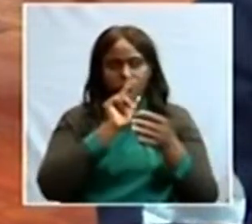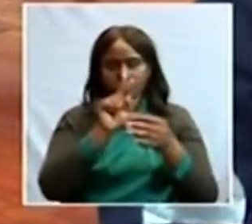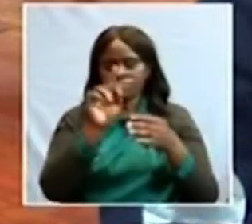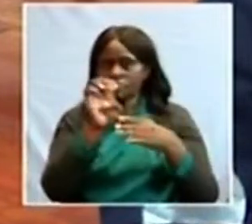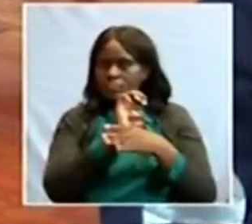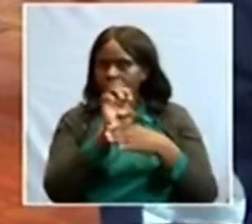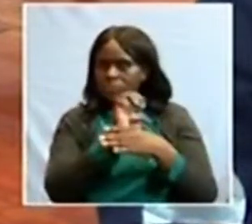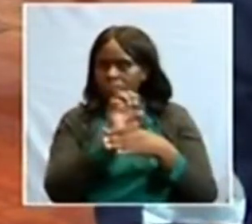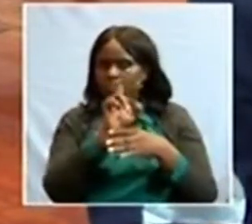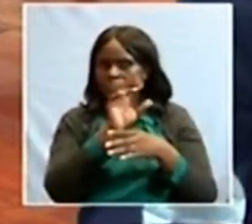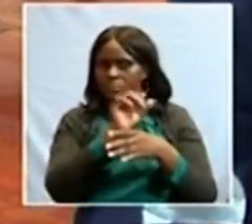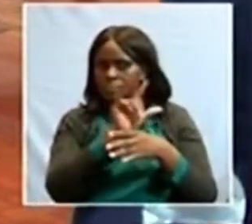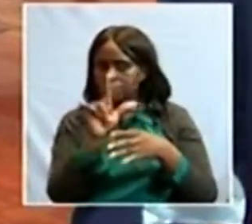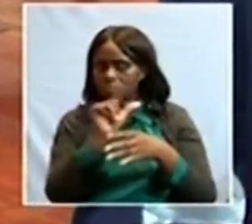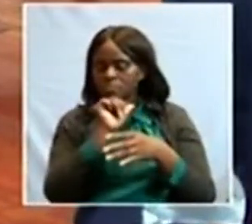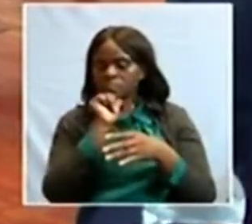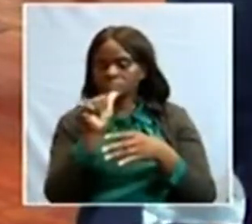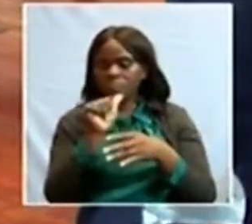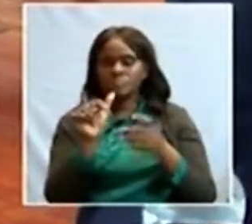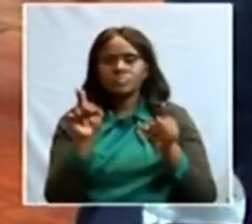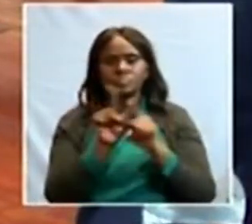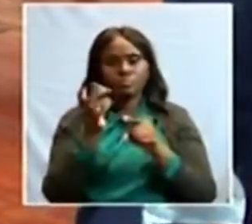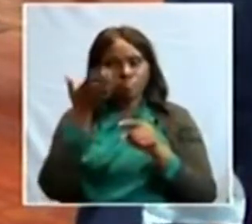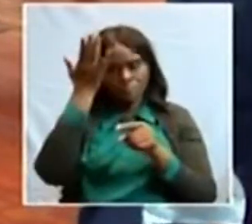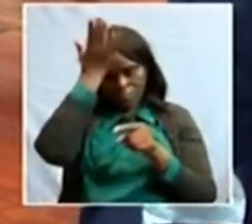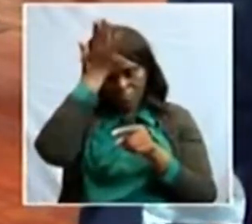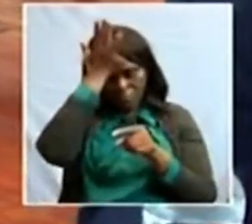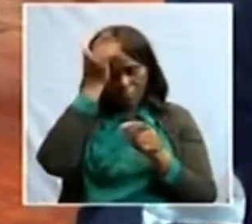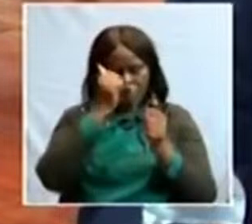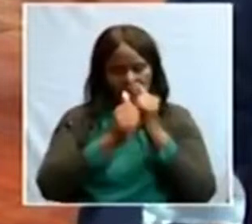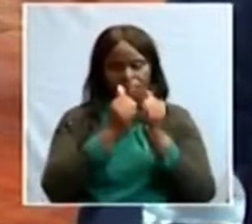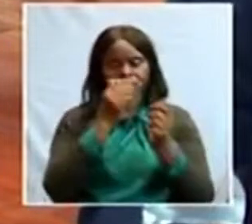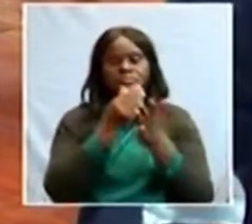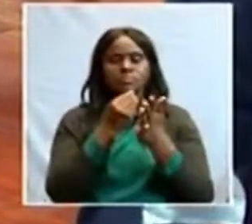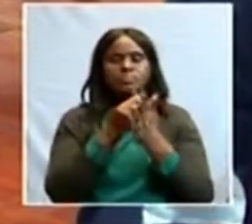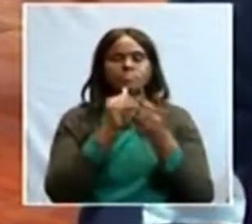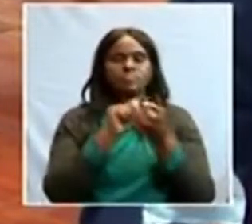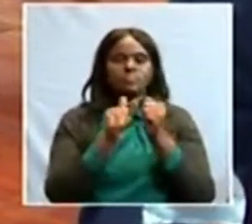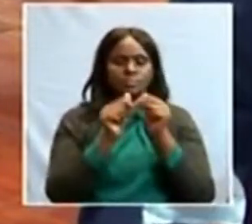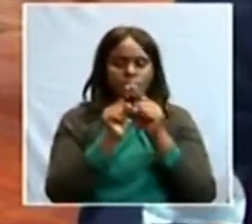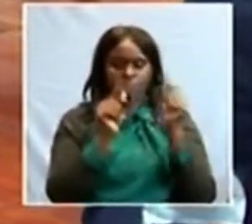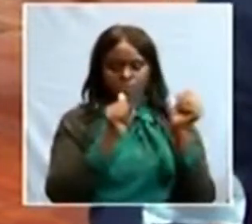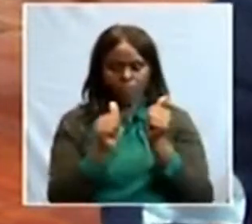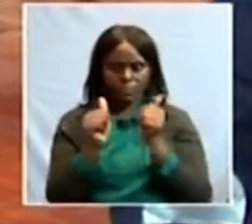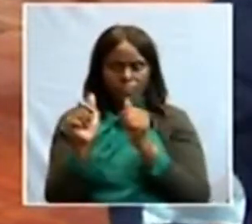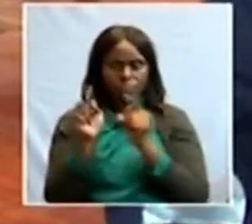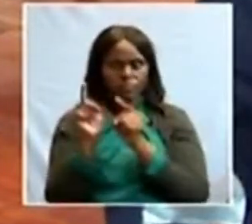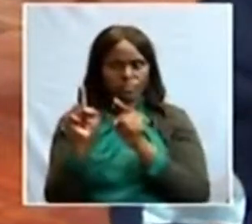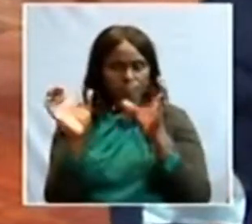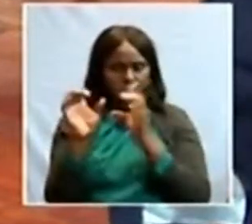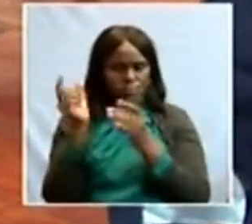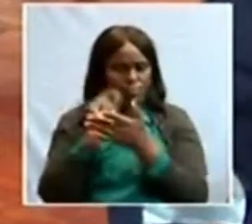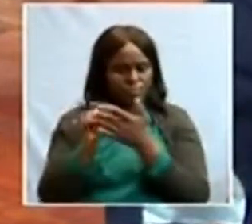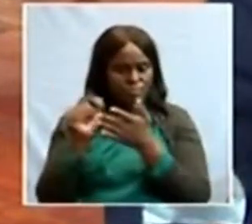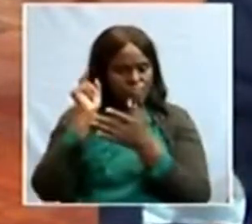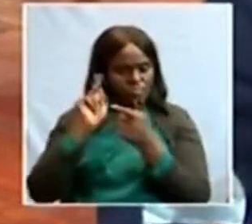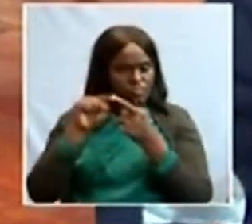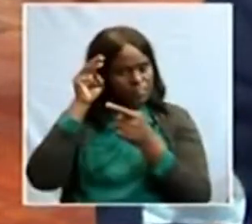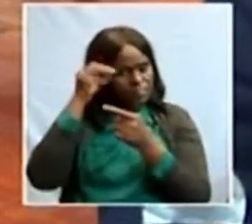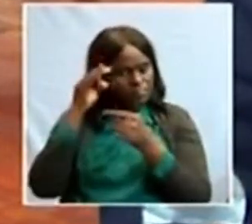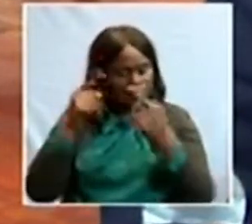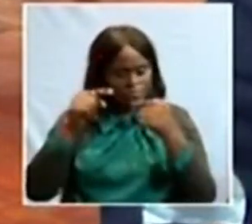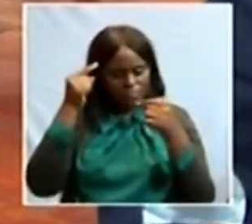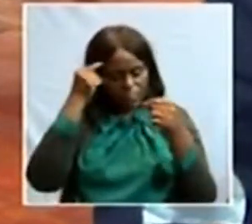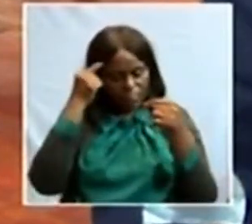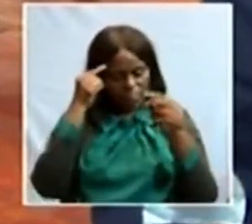evaluation roll was not updated due to financial constraint. The action taken, the Council wrote to the Minister of Local Government and Rural